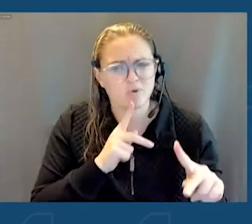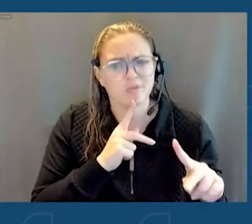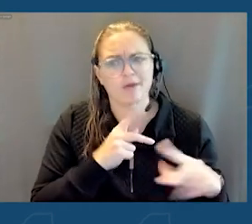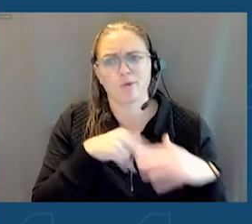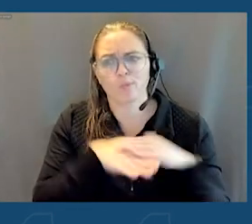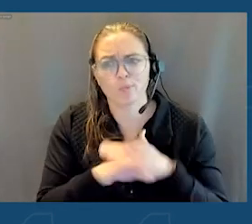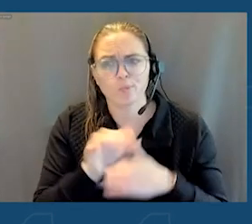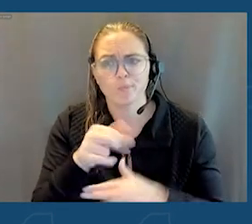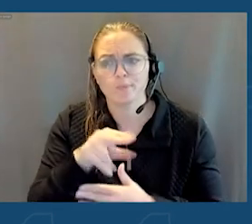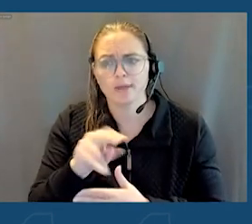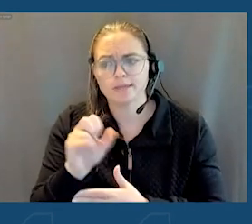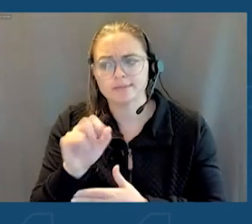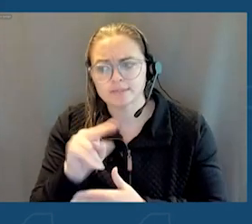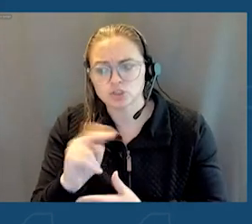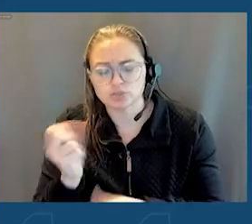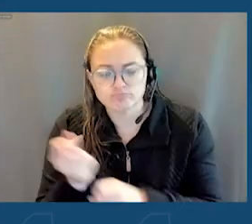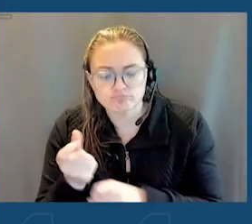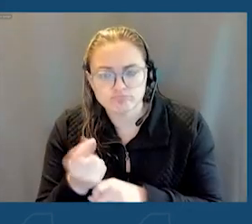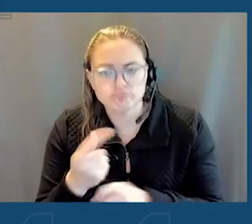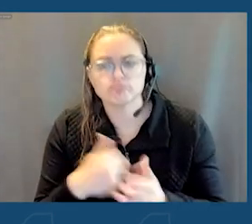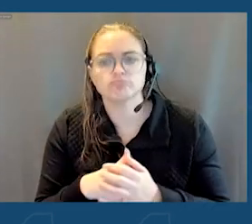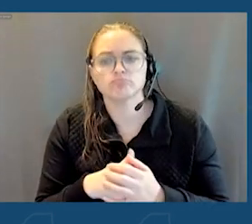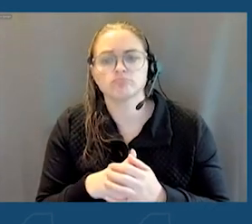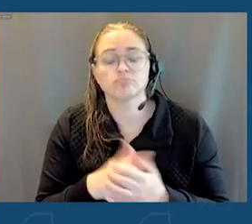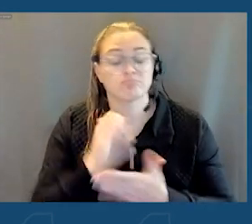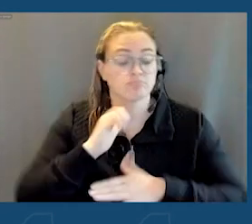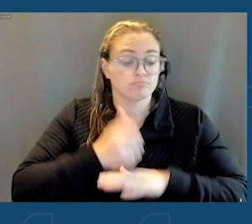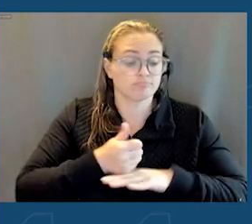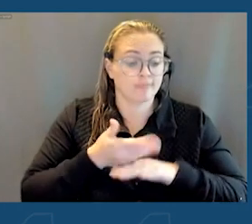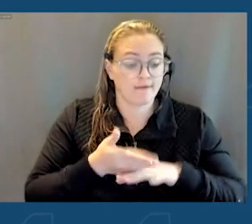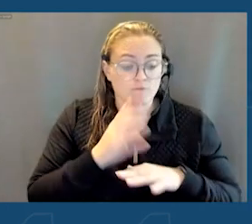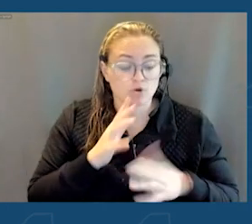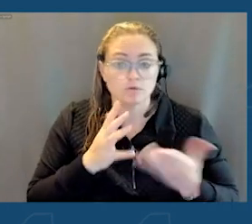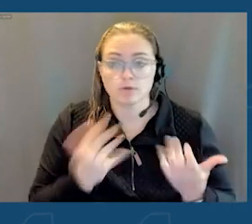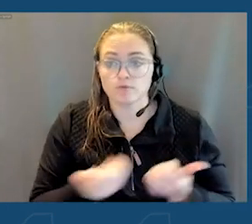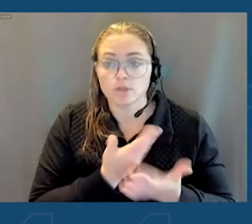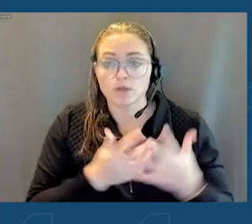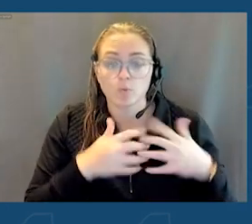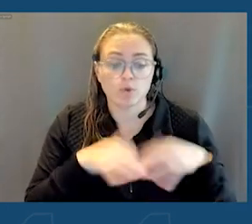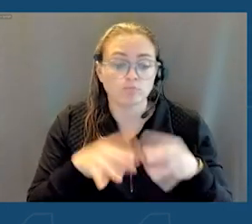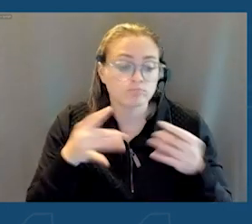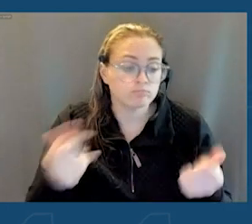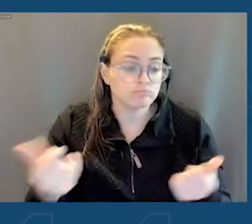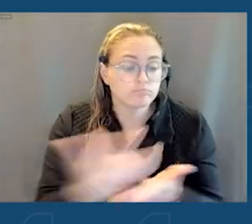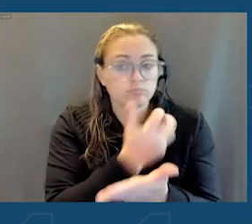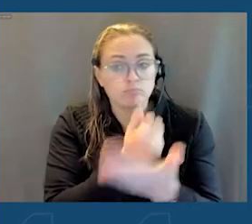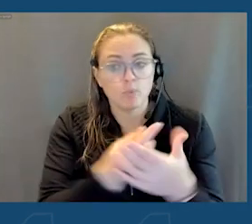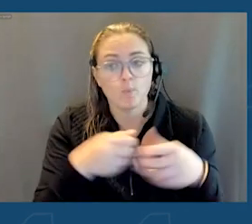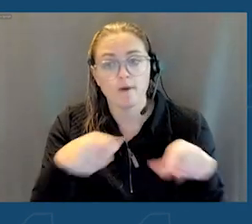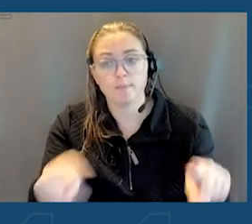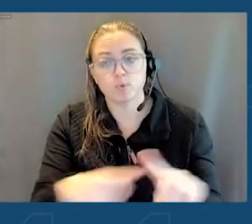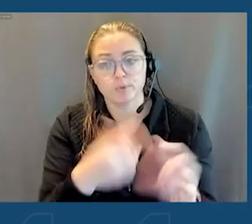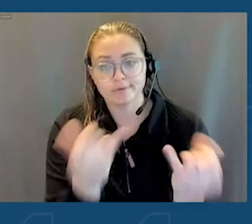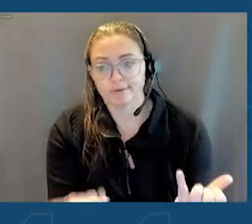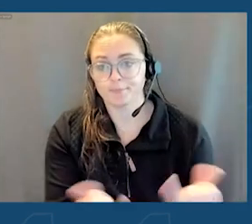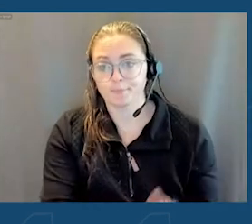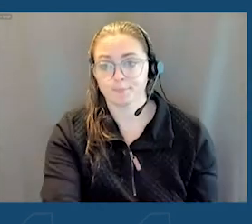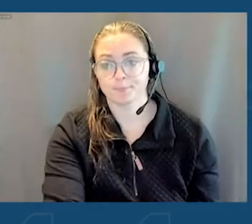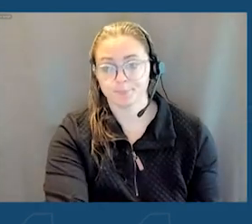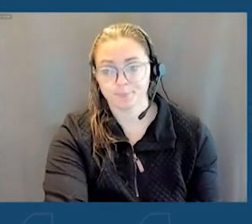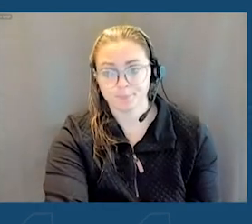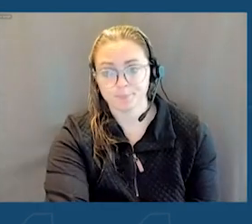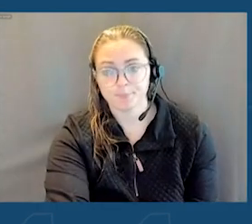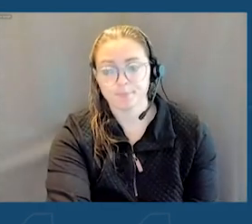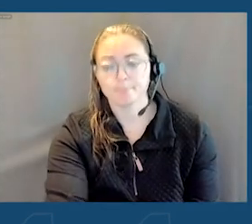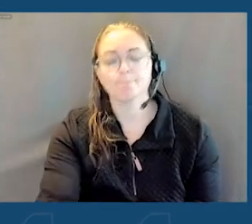plan in place, it is critical that we move swiftly to capitalize on the window of opportunity we have before us. I was